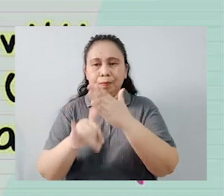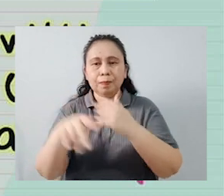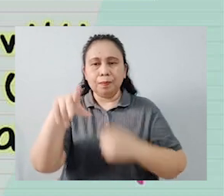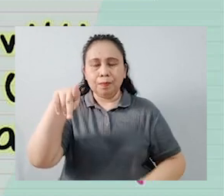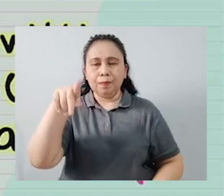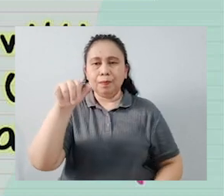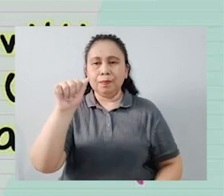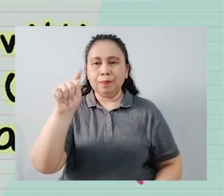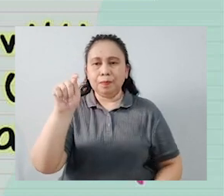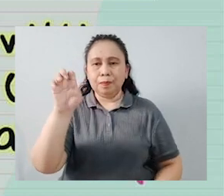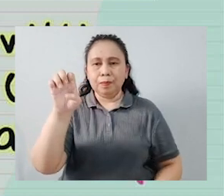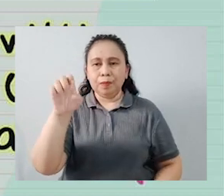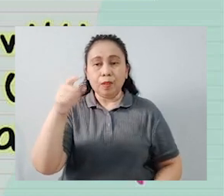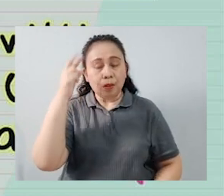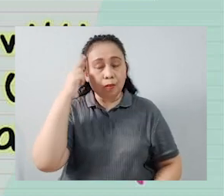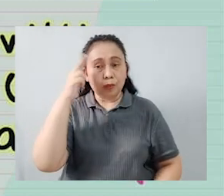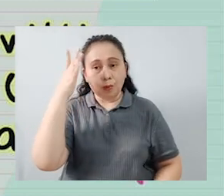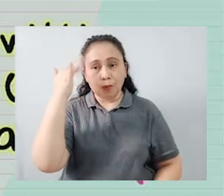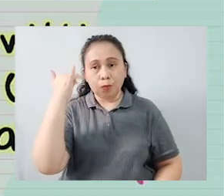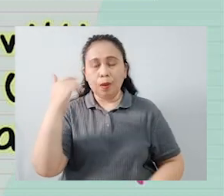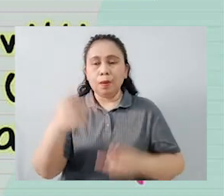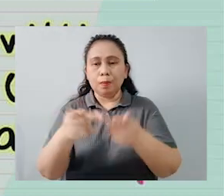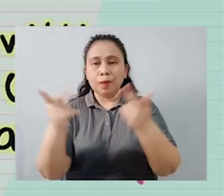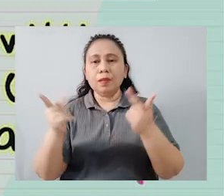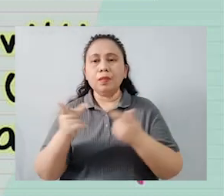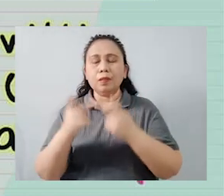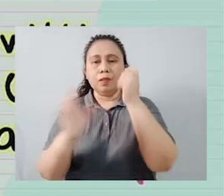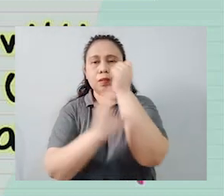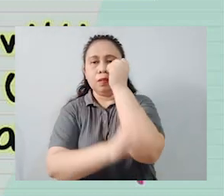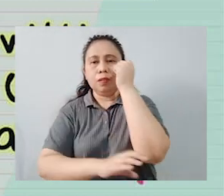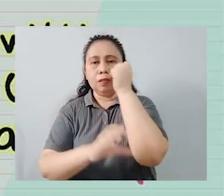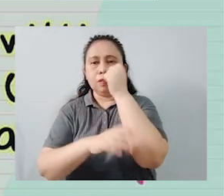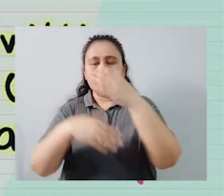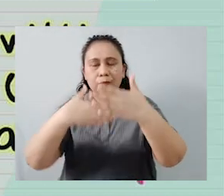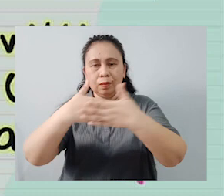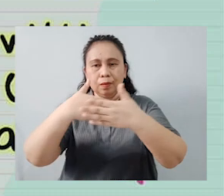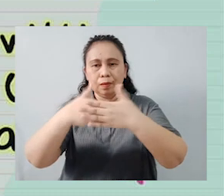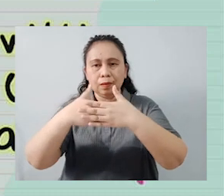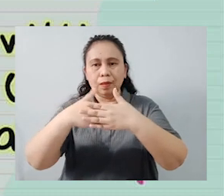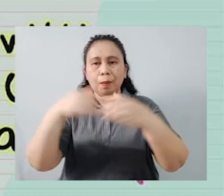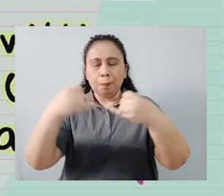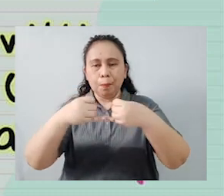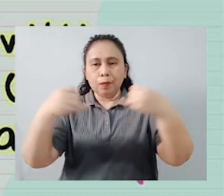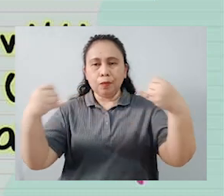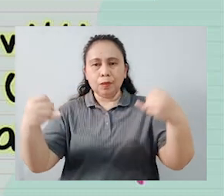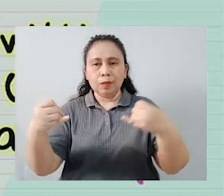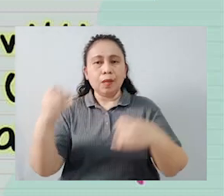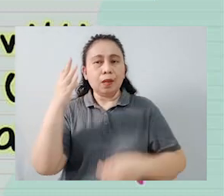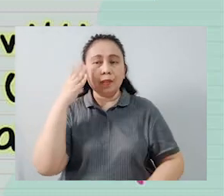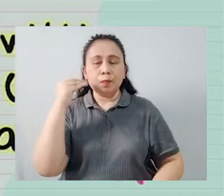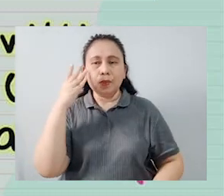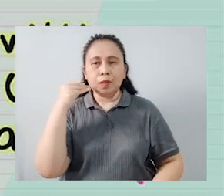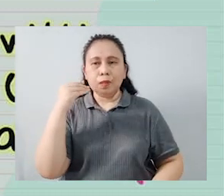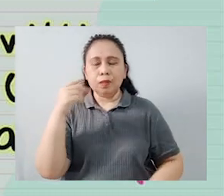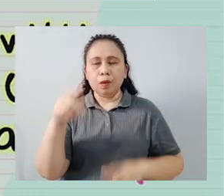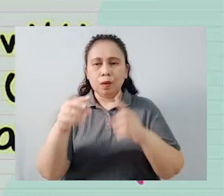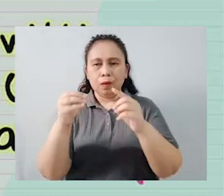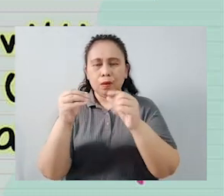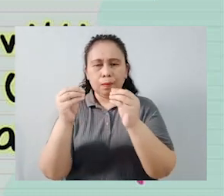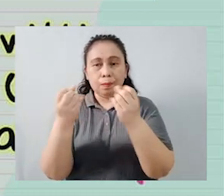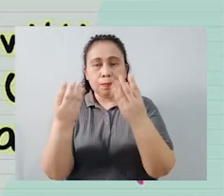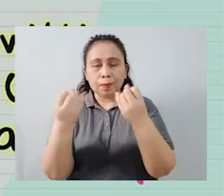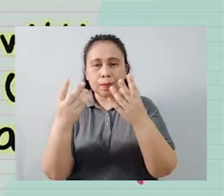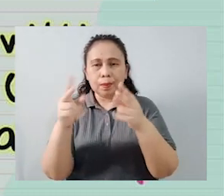why places or countries located along these plate boundaries experience most of the seismic and